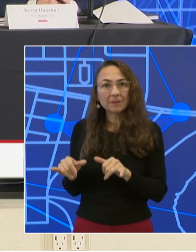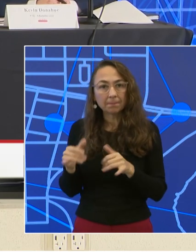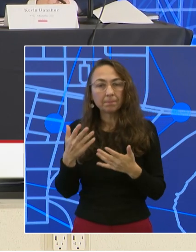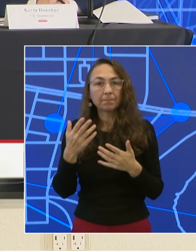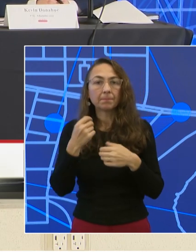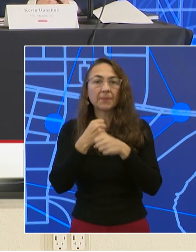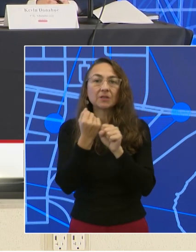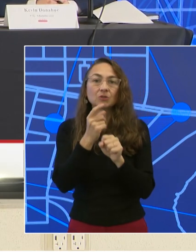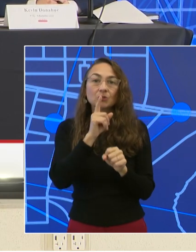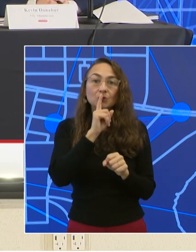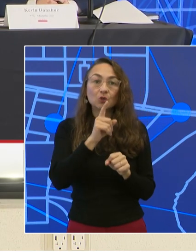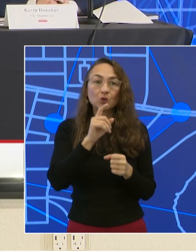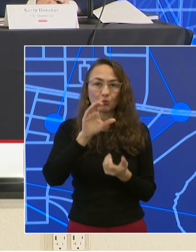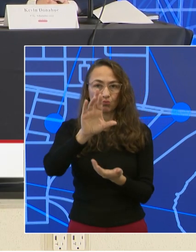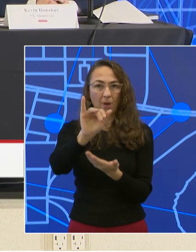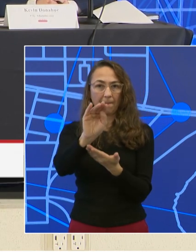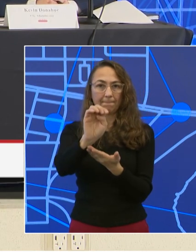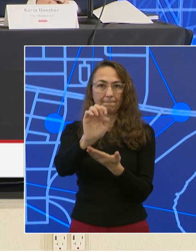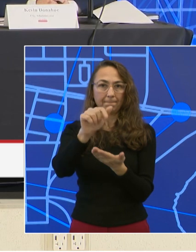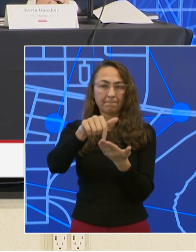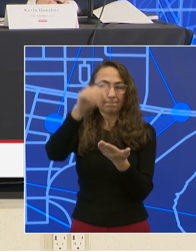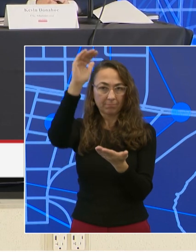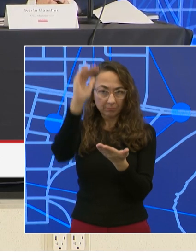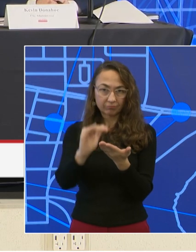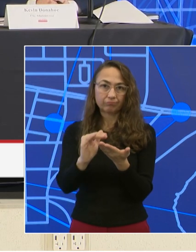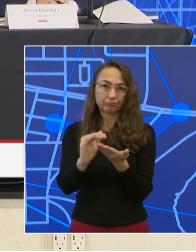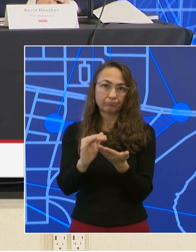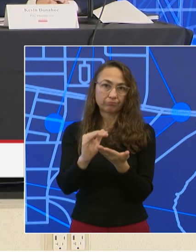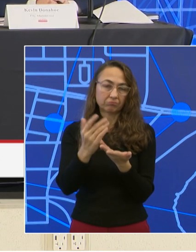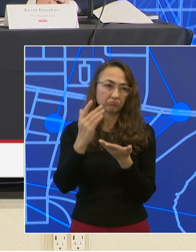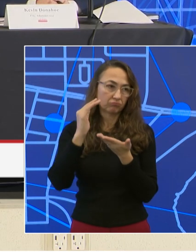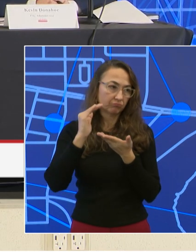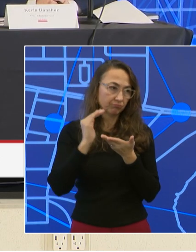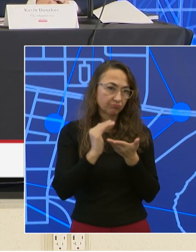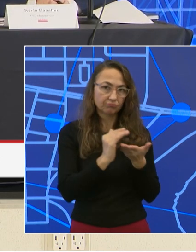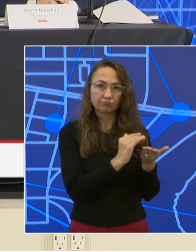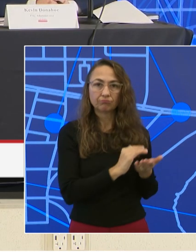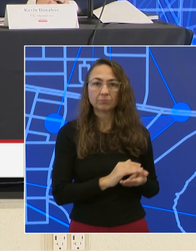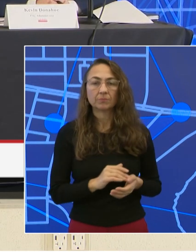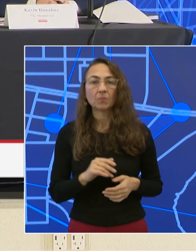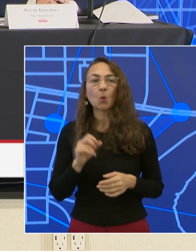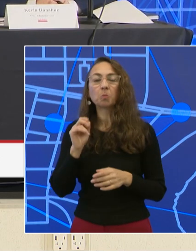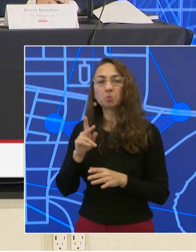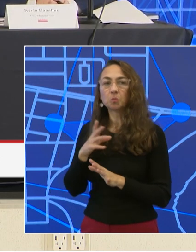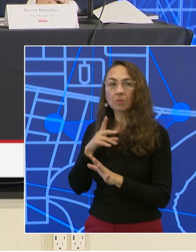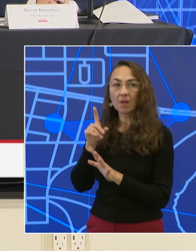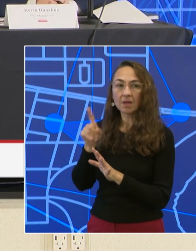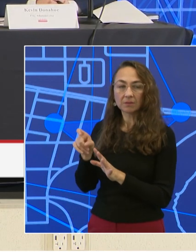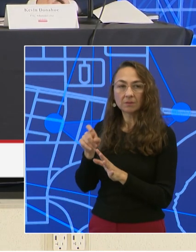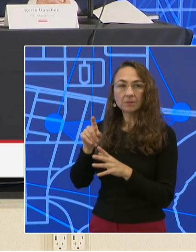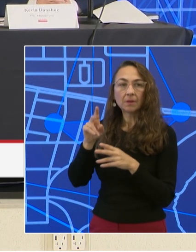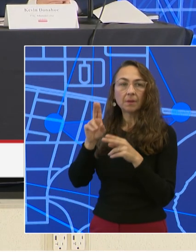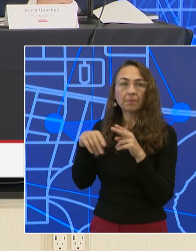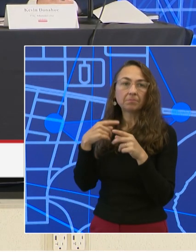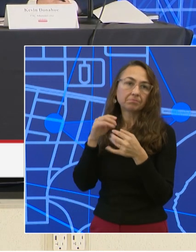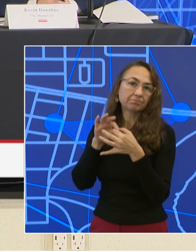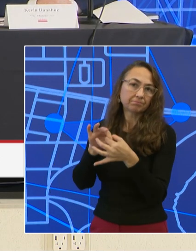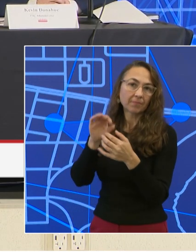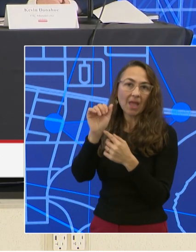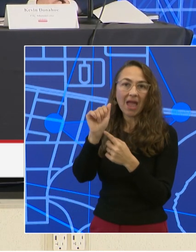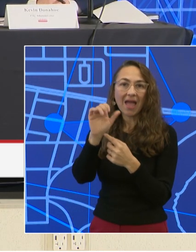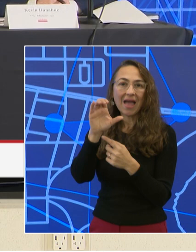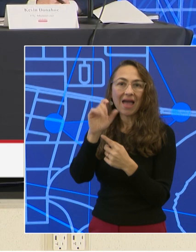district. I just have a question about the Road Act as well. So the council postponed its vote on